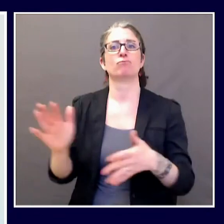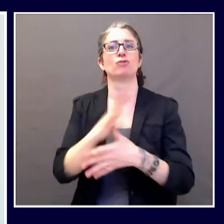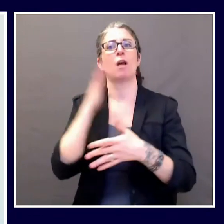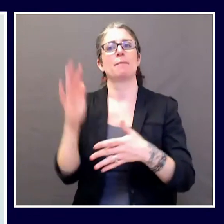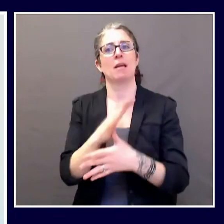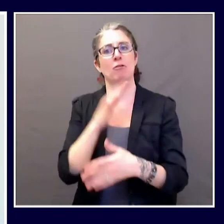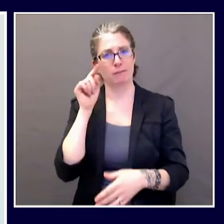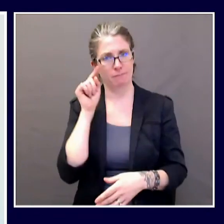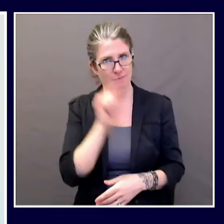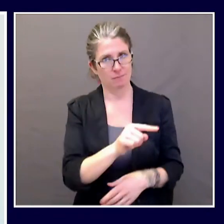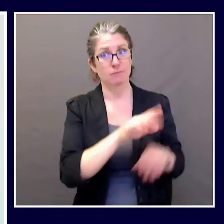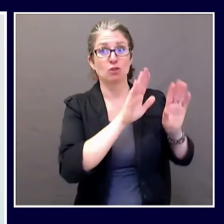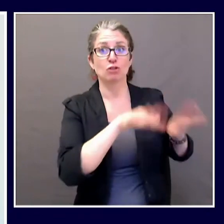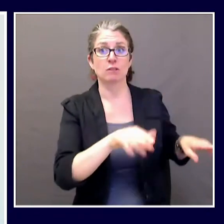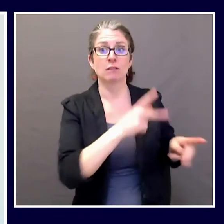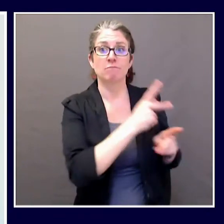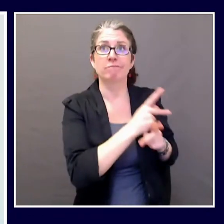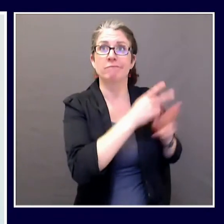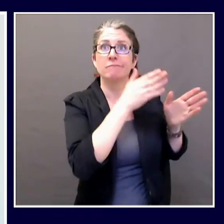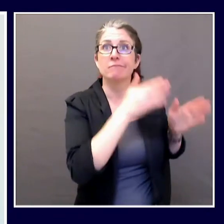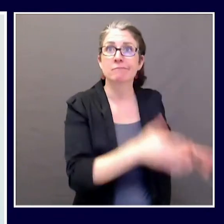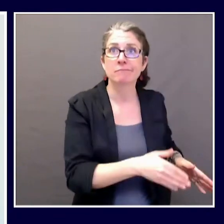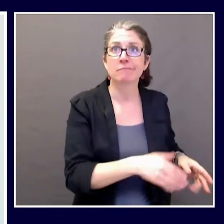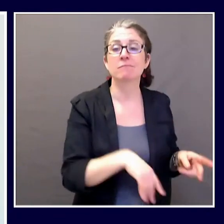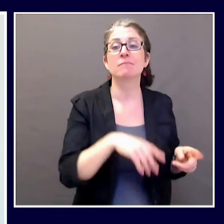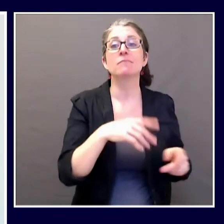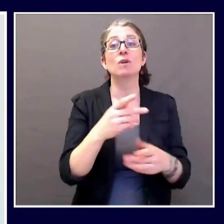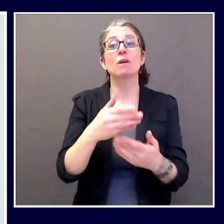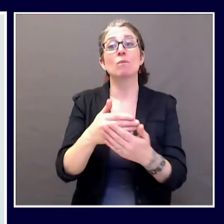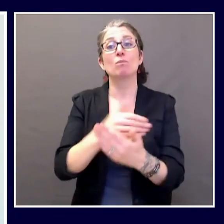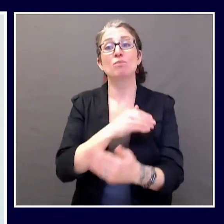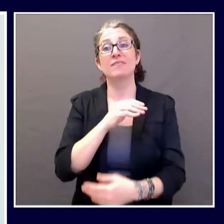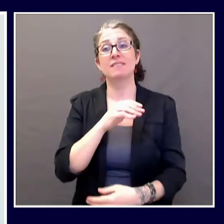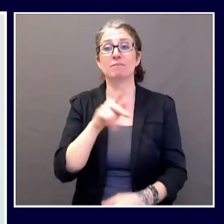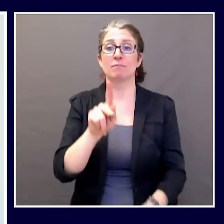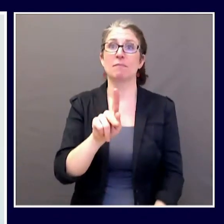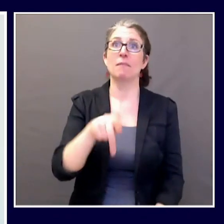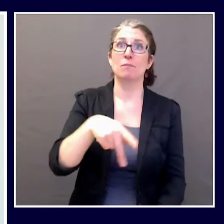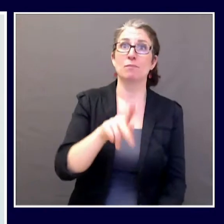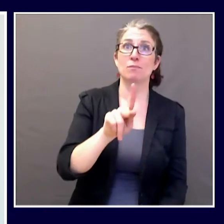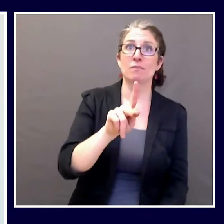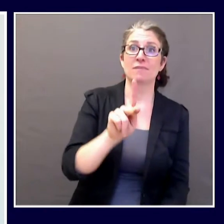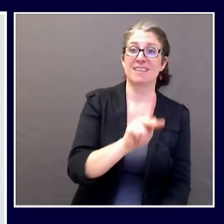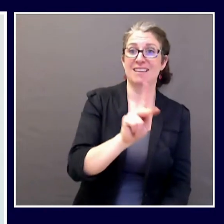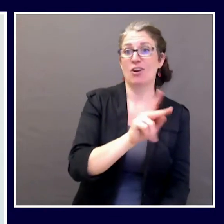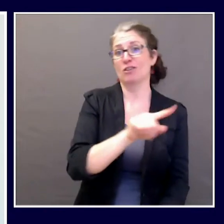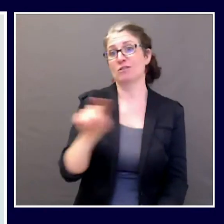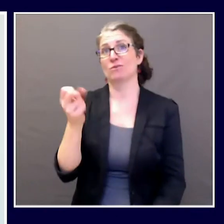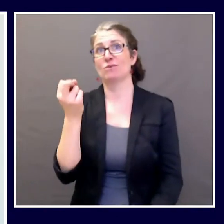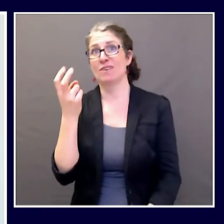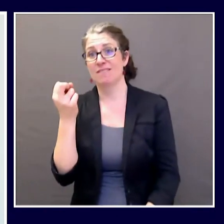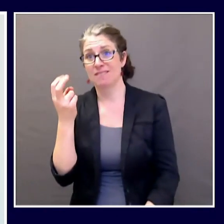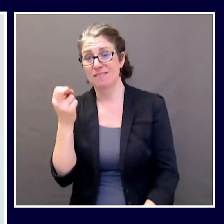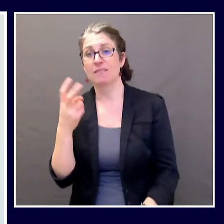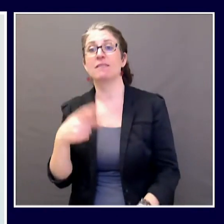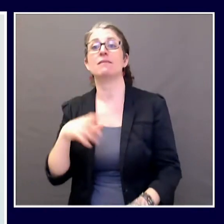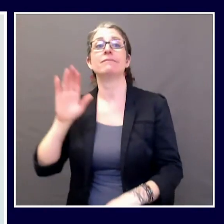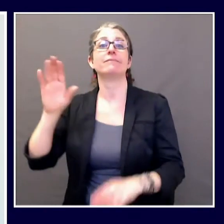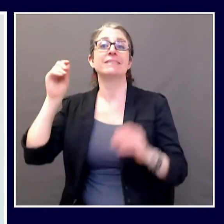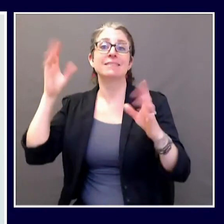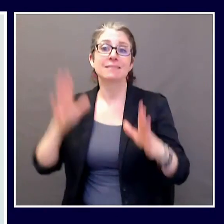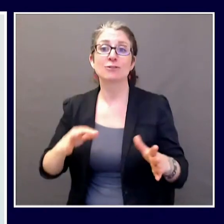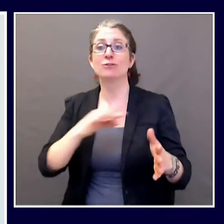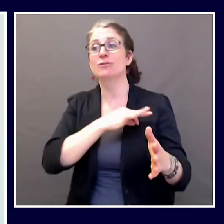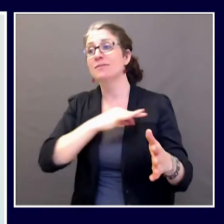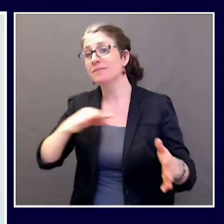pre-K through 12 school workers, teachers, as well as Head Start and Early Head Start. President's directive did not include